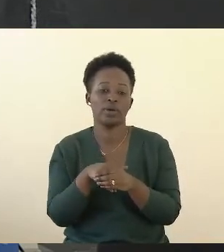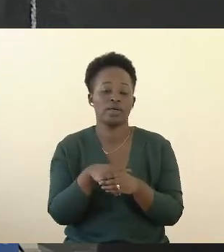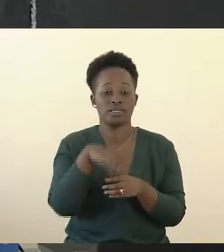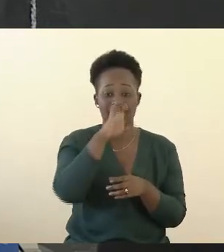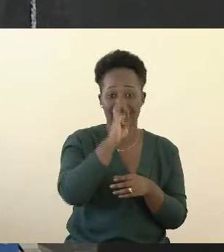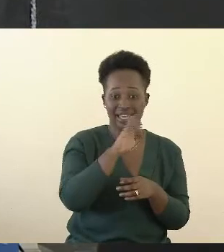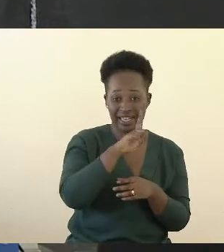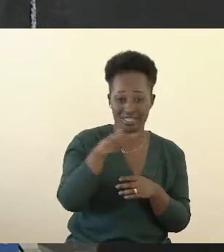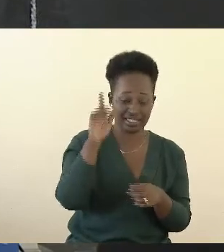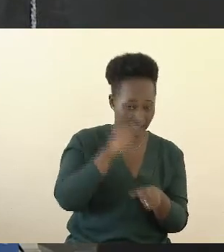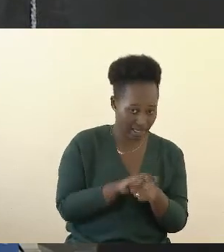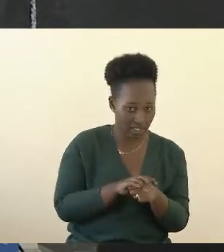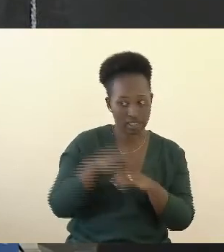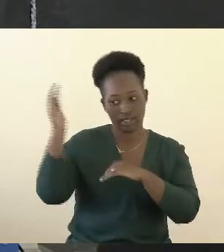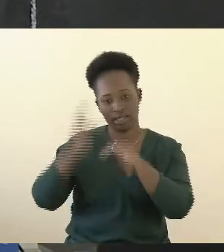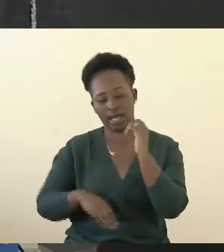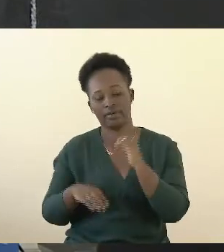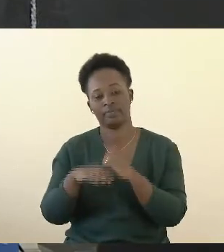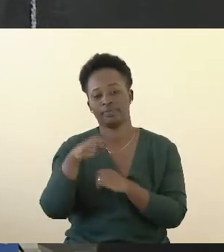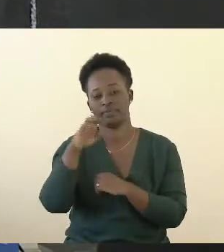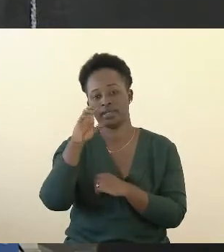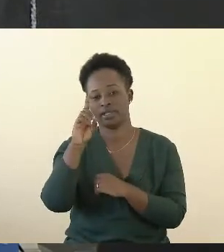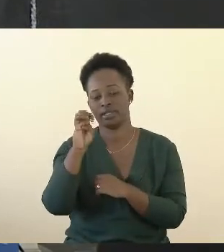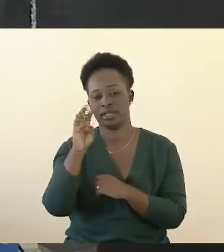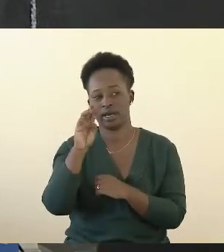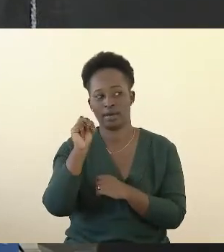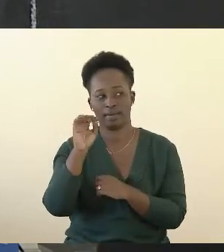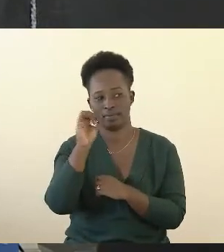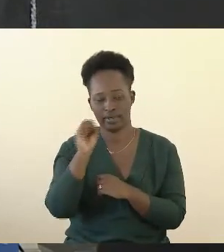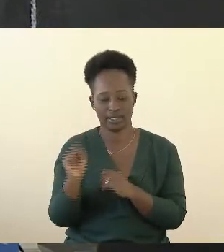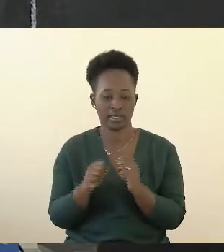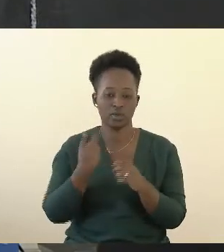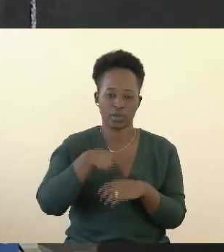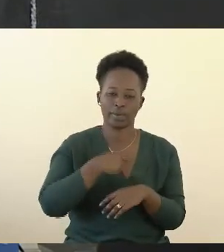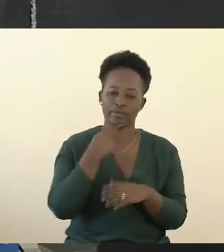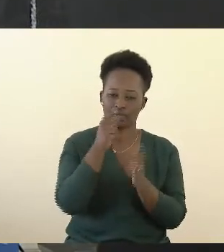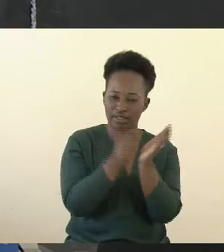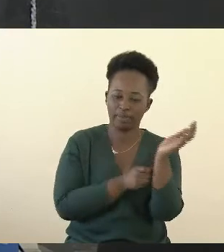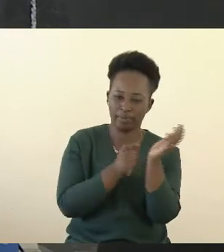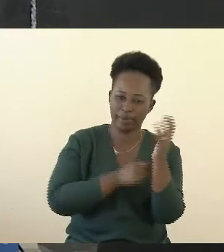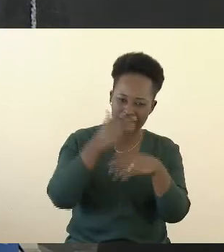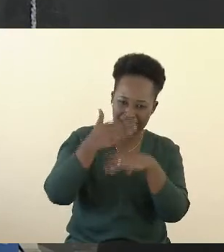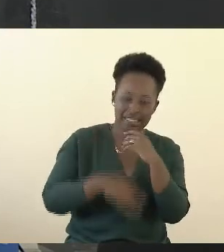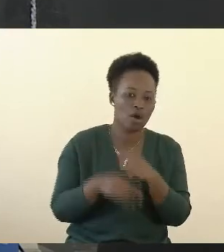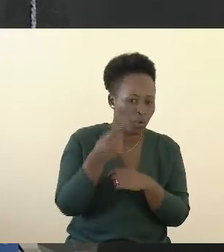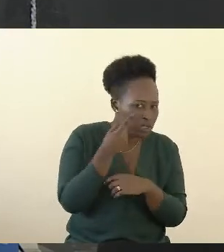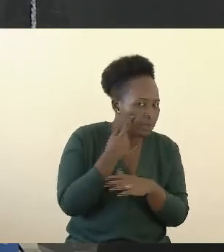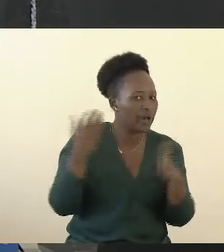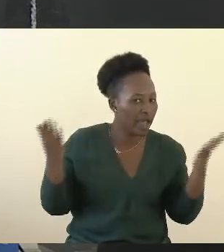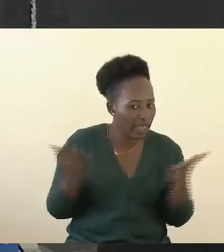cells. We talked about where the blood vessels are found, and we talked about